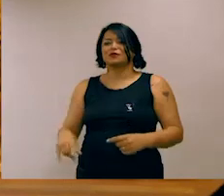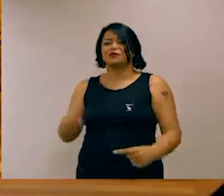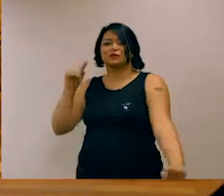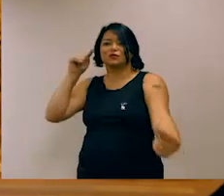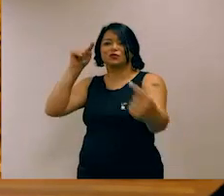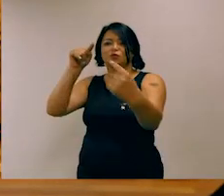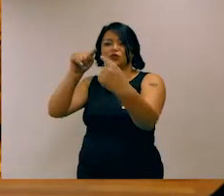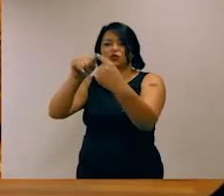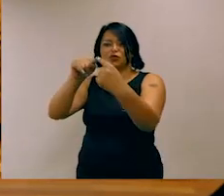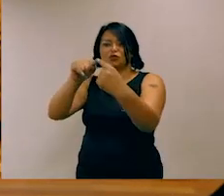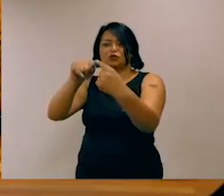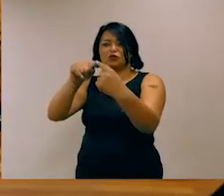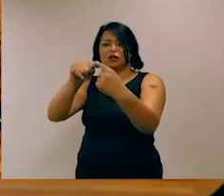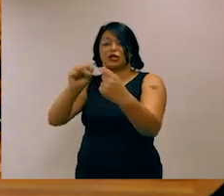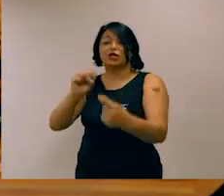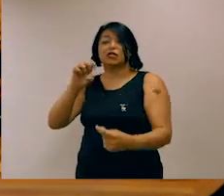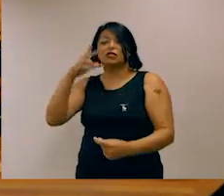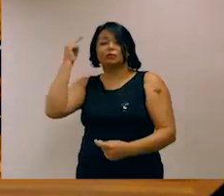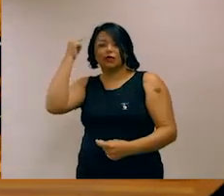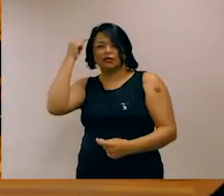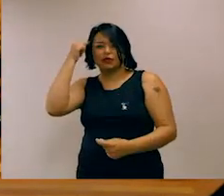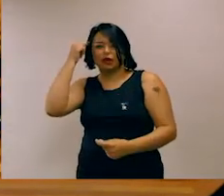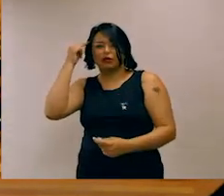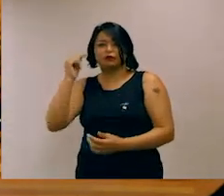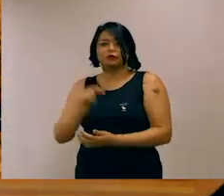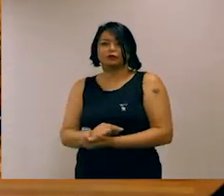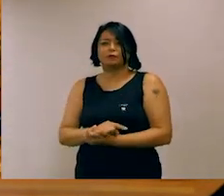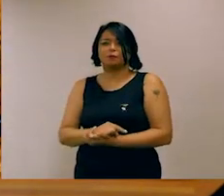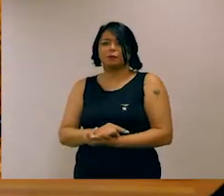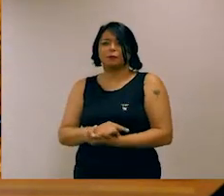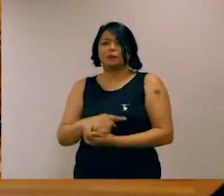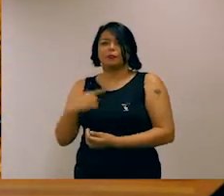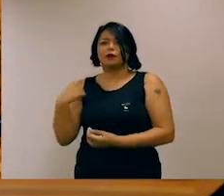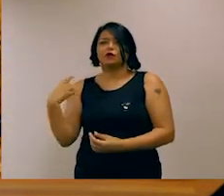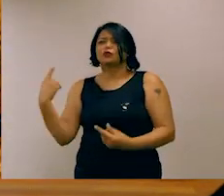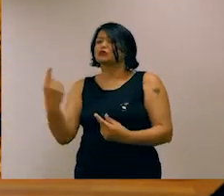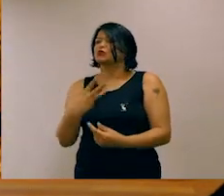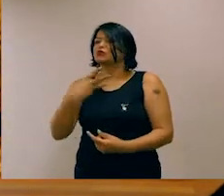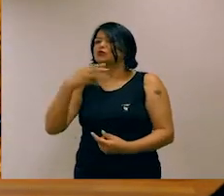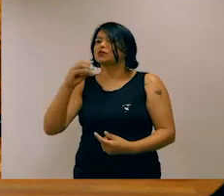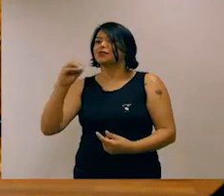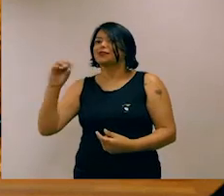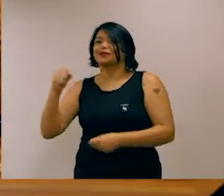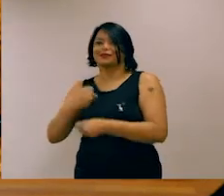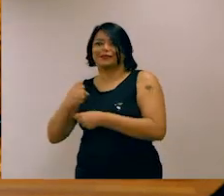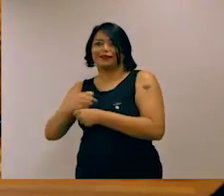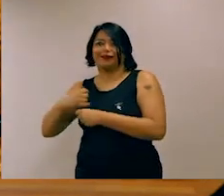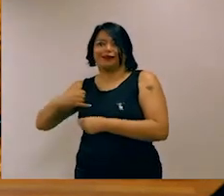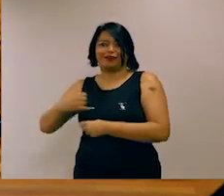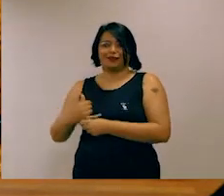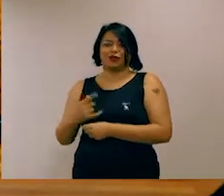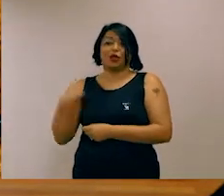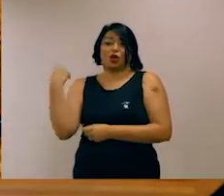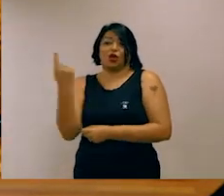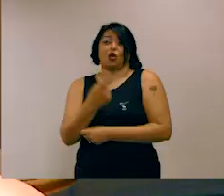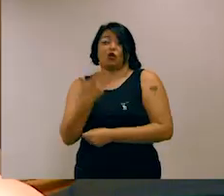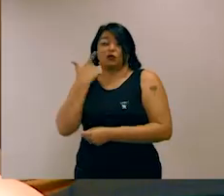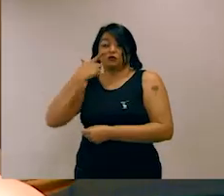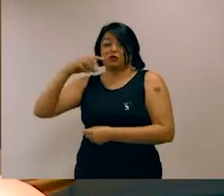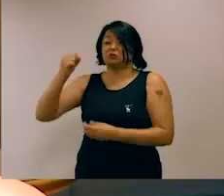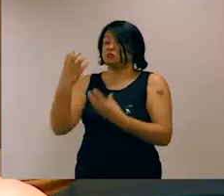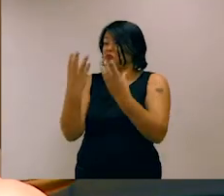the last maybe 300 years, we really have overcome all of our physical limitations. Just look on